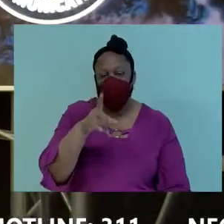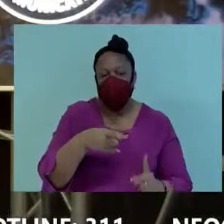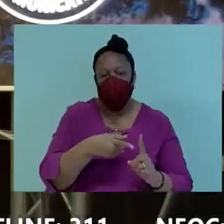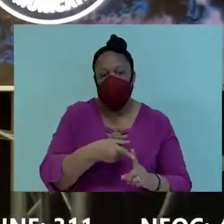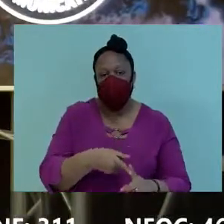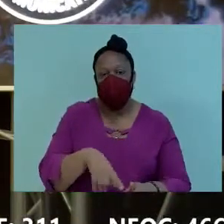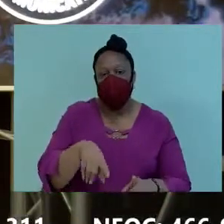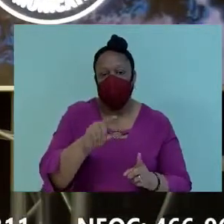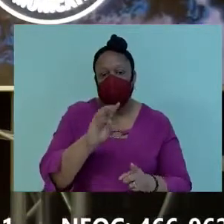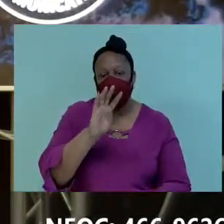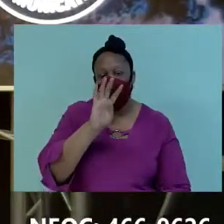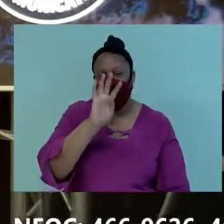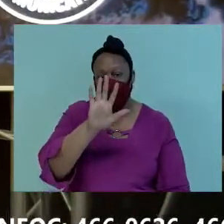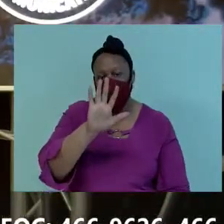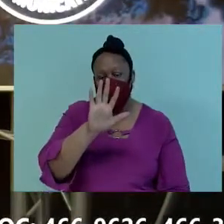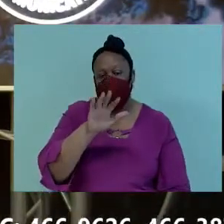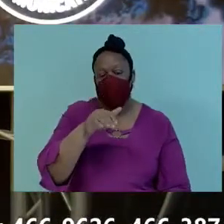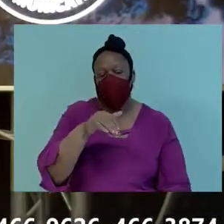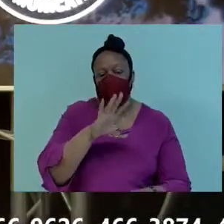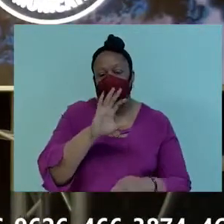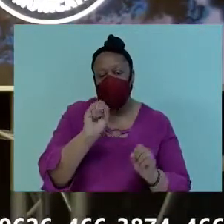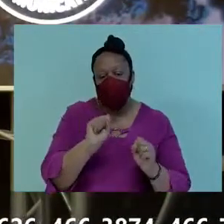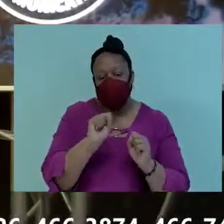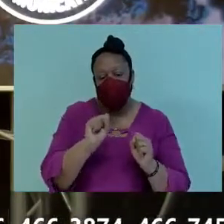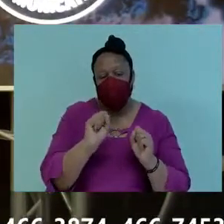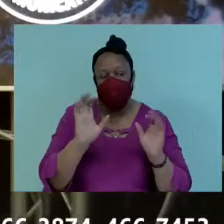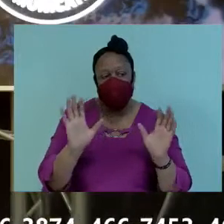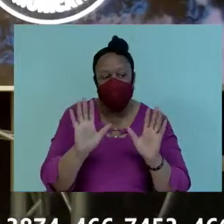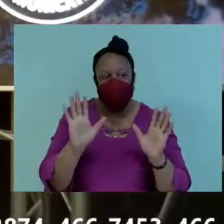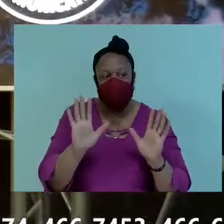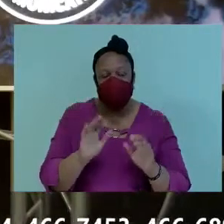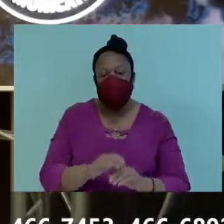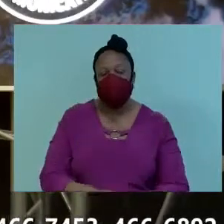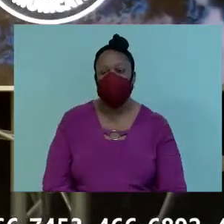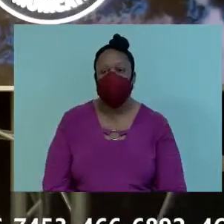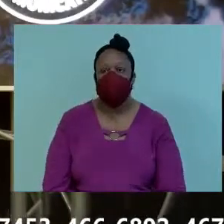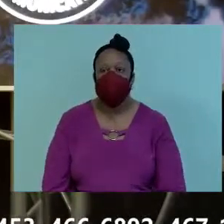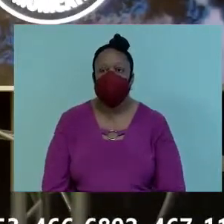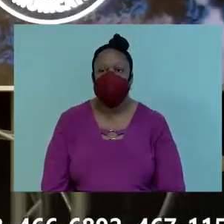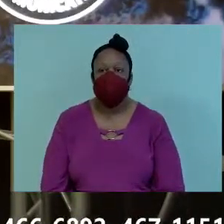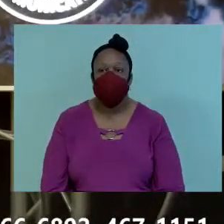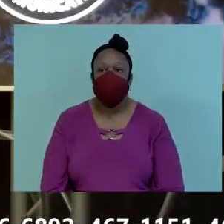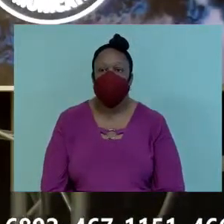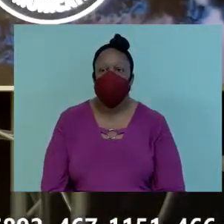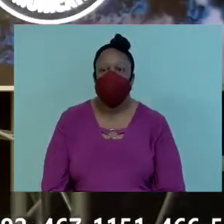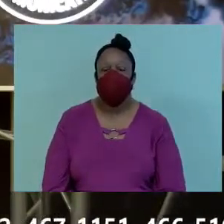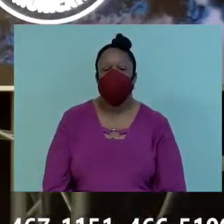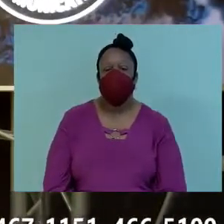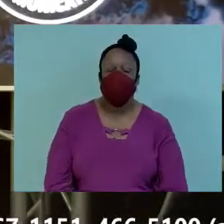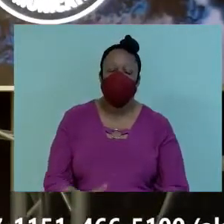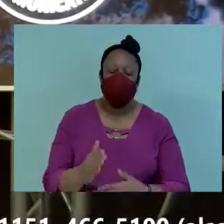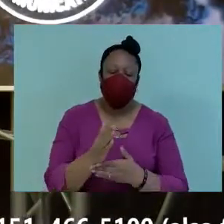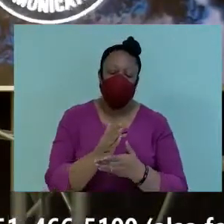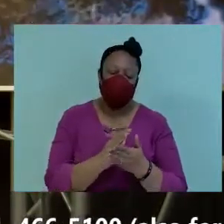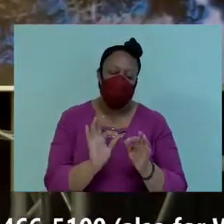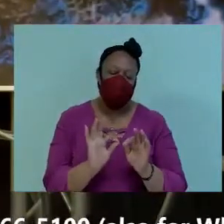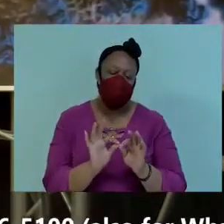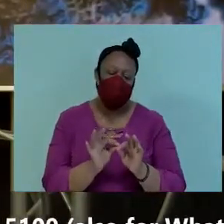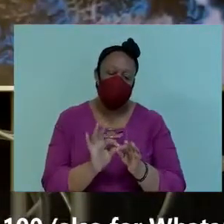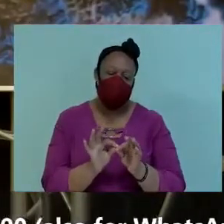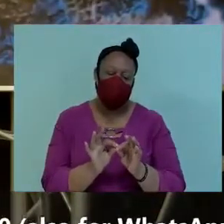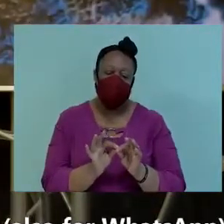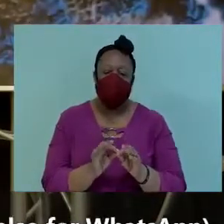on Saturdays and Sundays. There were some adjustments in the new regulations with respect to